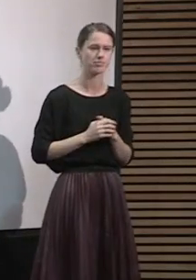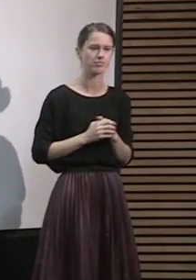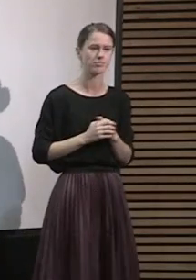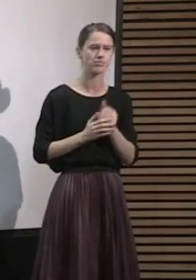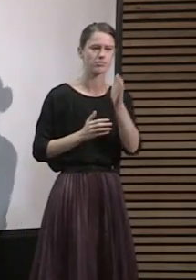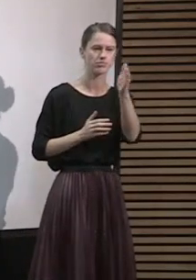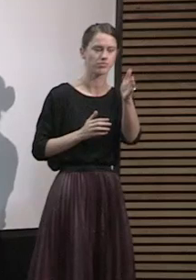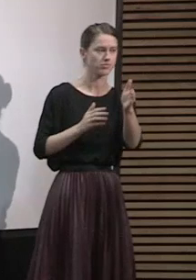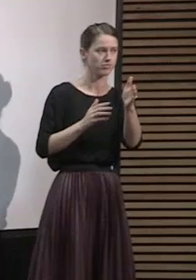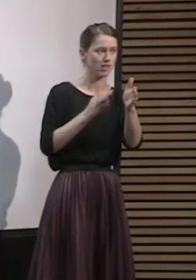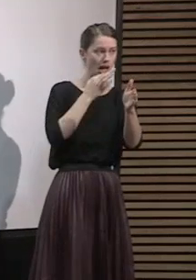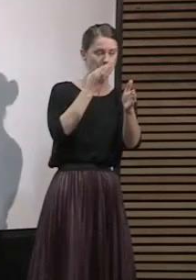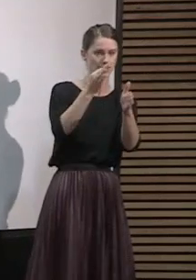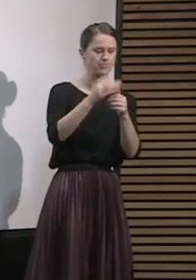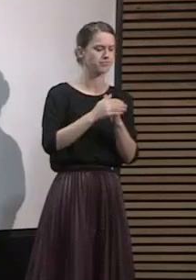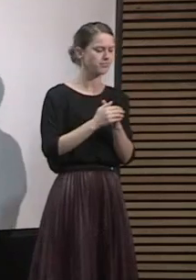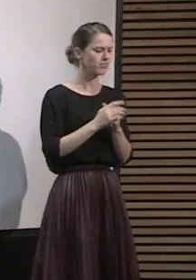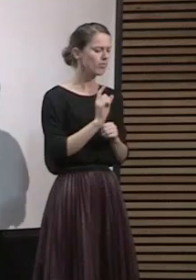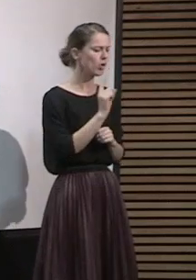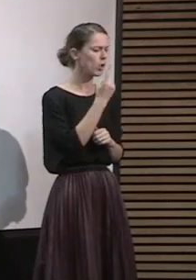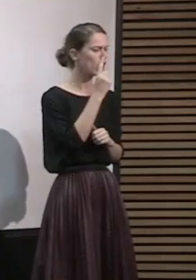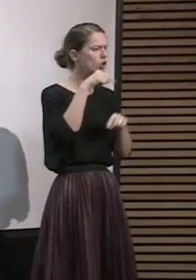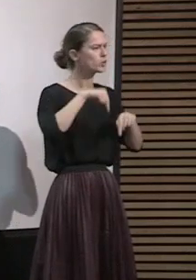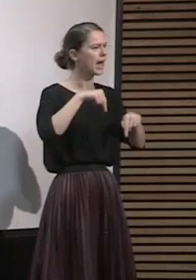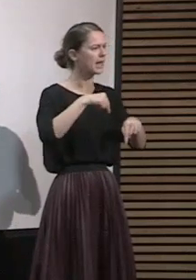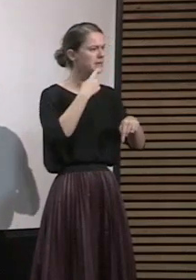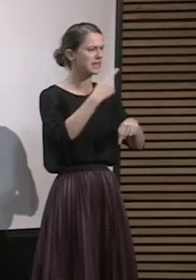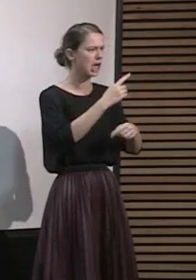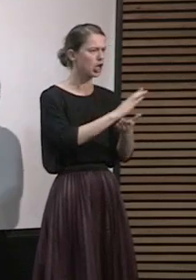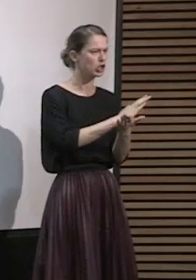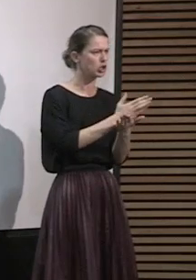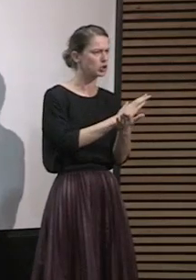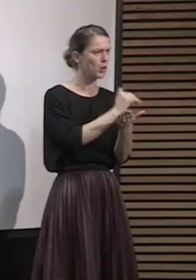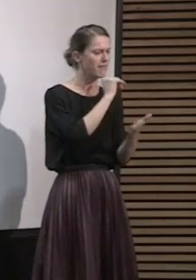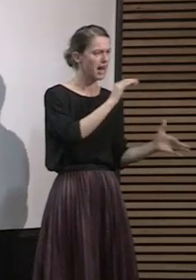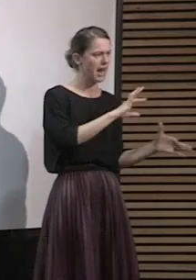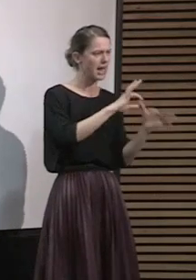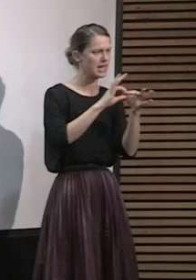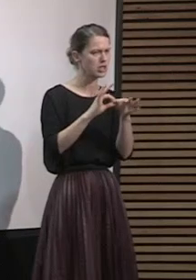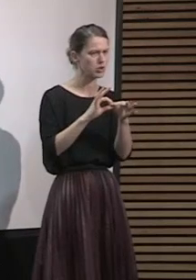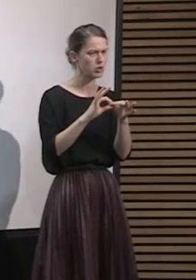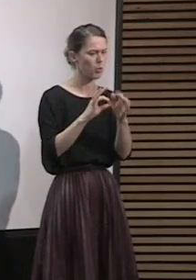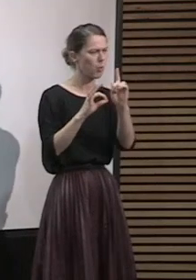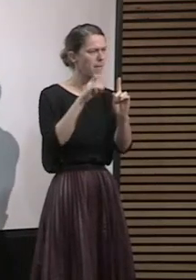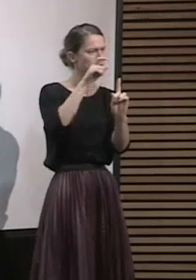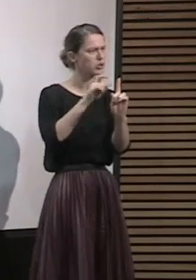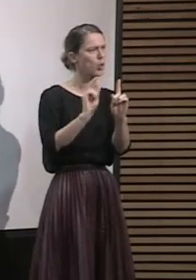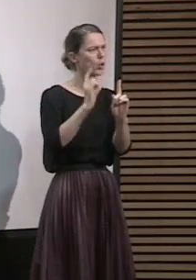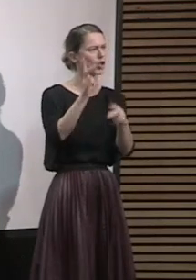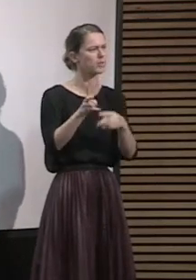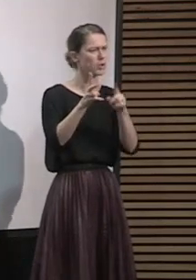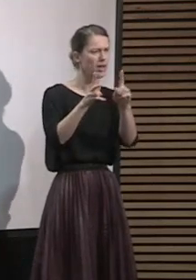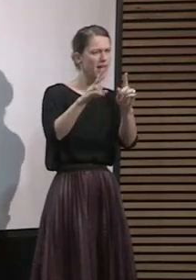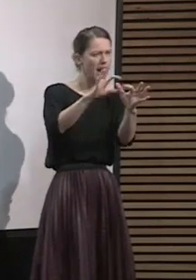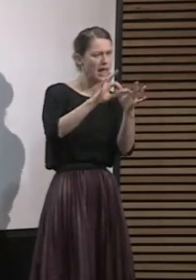Just that update from the 1 p.m. press conference when we weren't certain of the link with that one case that's in Auckland Hospital. You're now